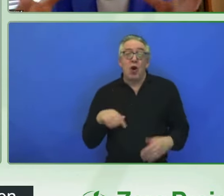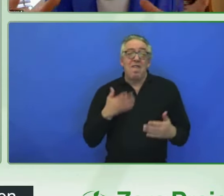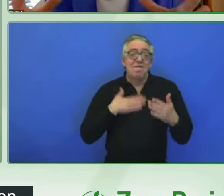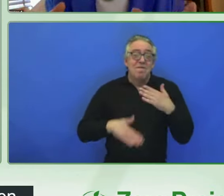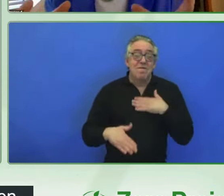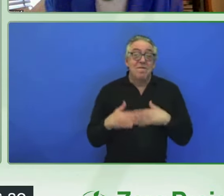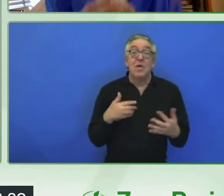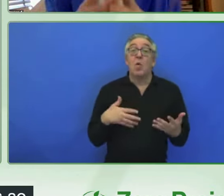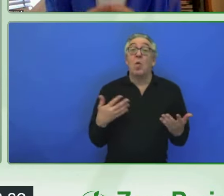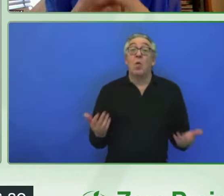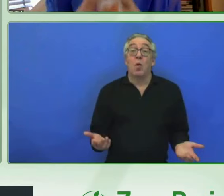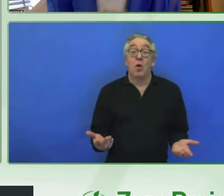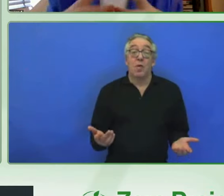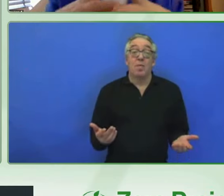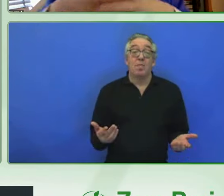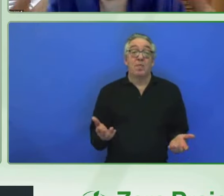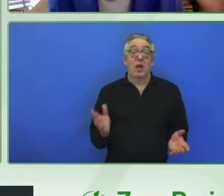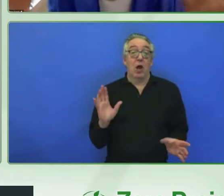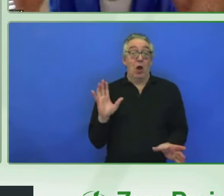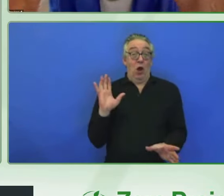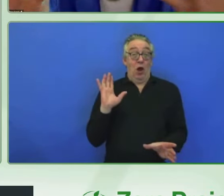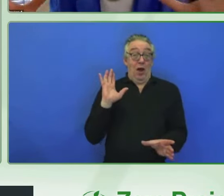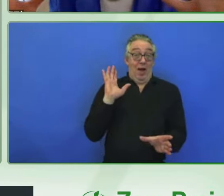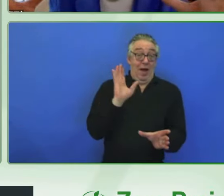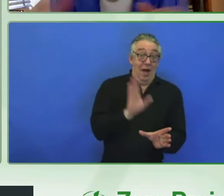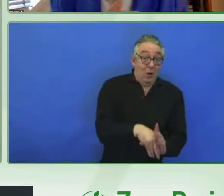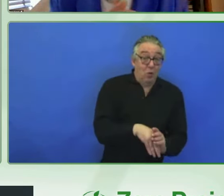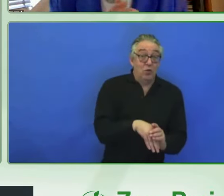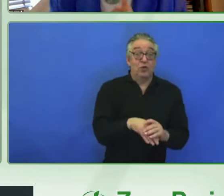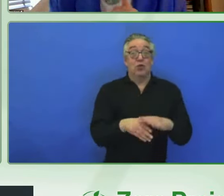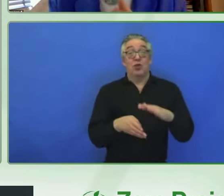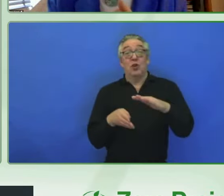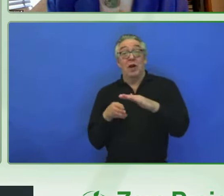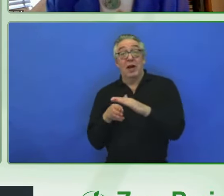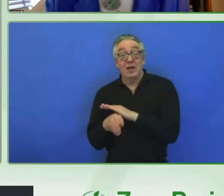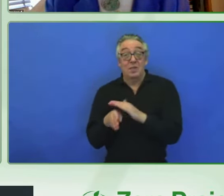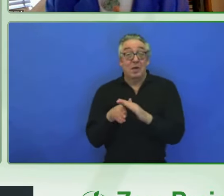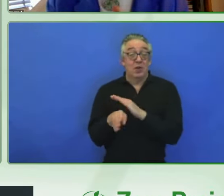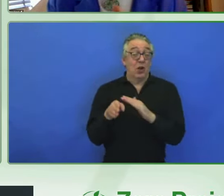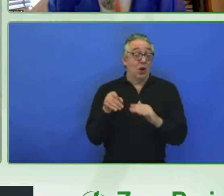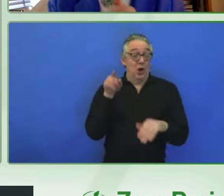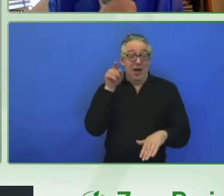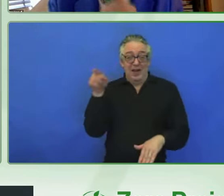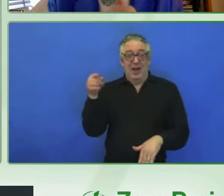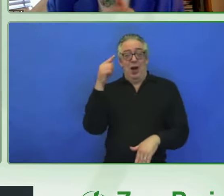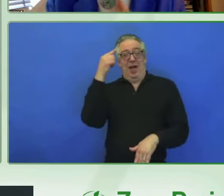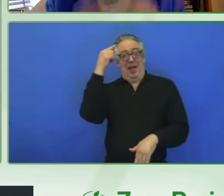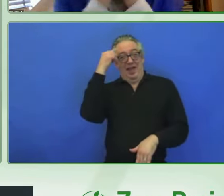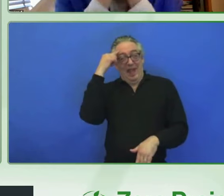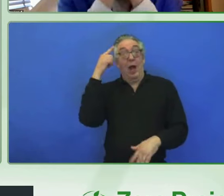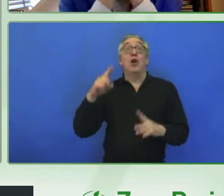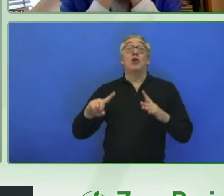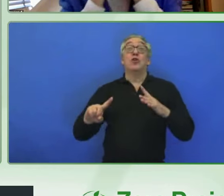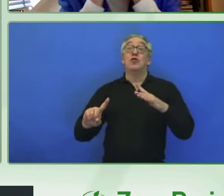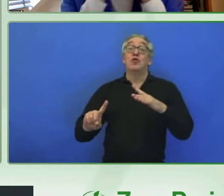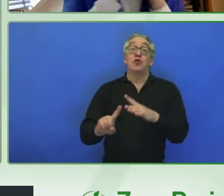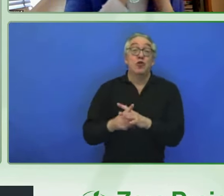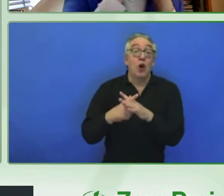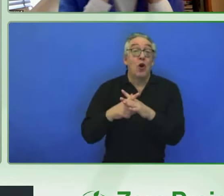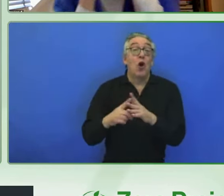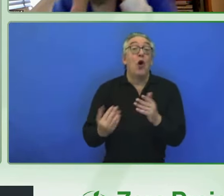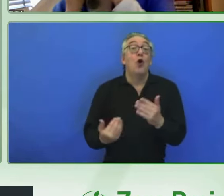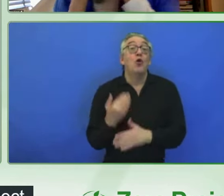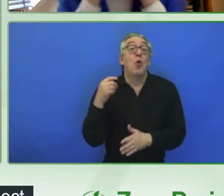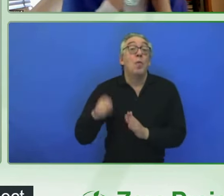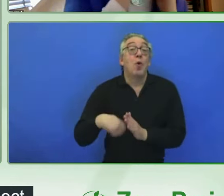and accessibility are considered throughout the project life cycle, that people don't suddenly think about it at the end and go, oh, we've got to